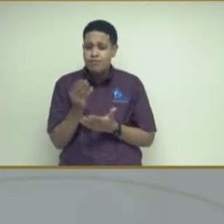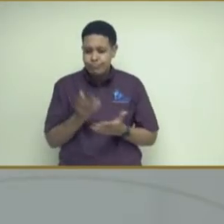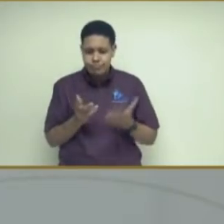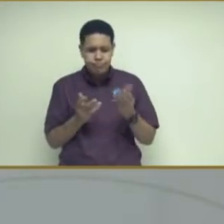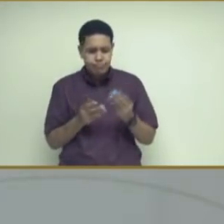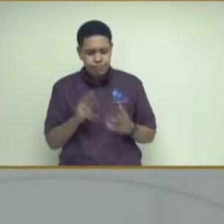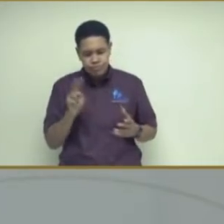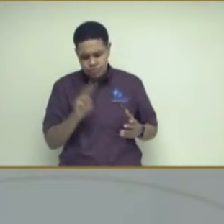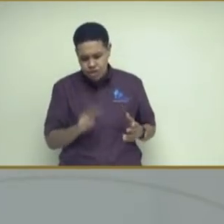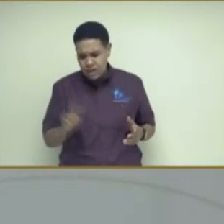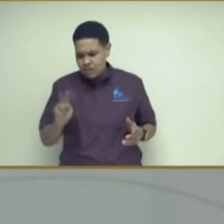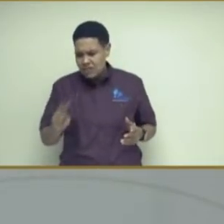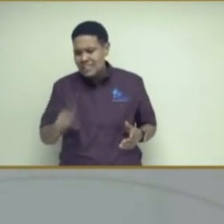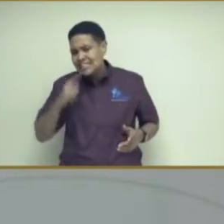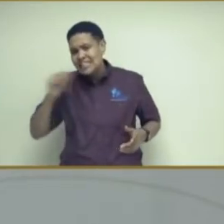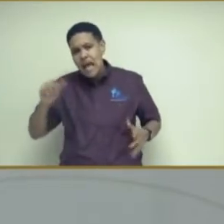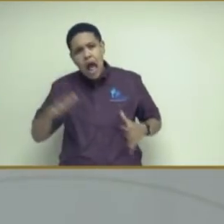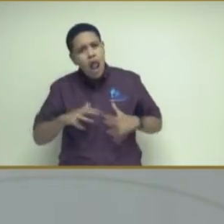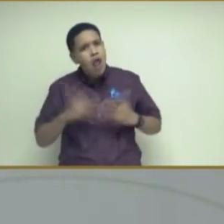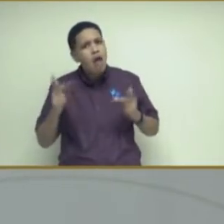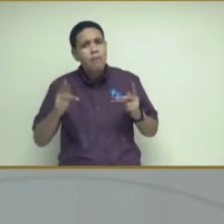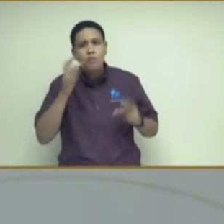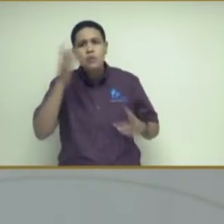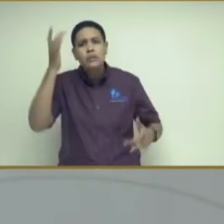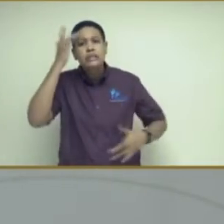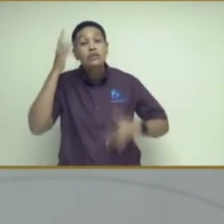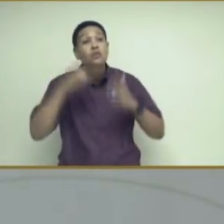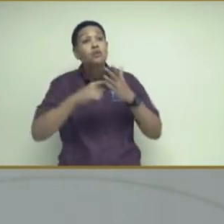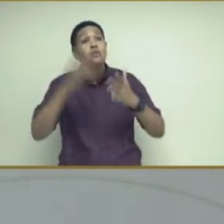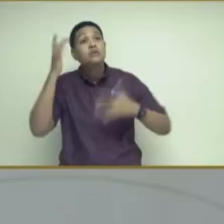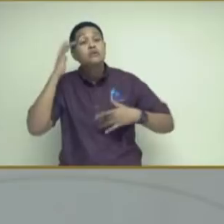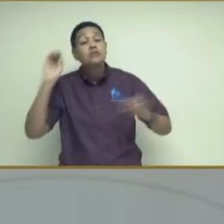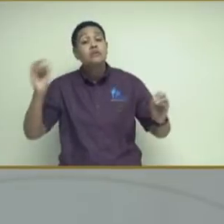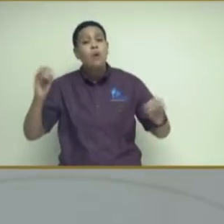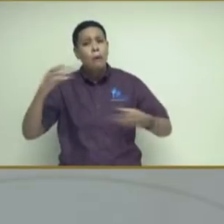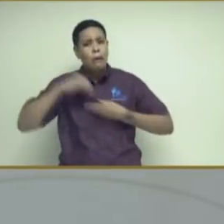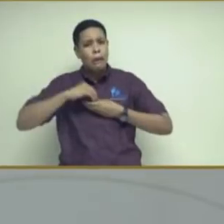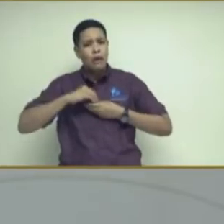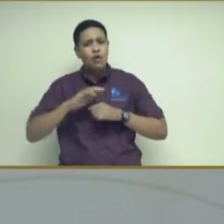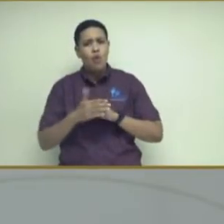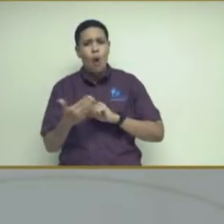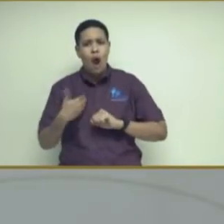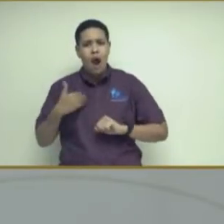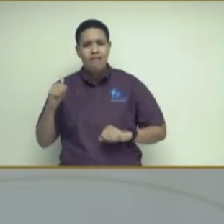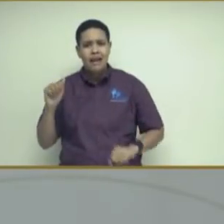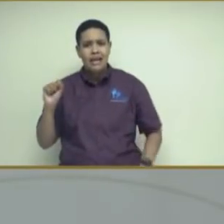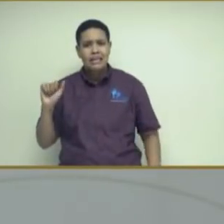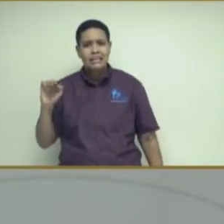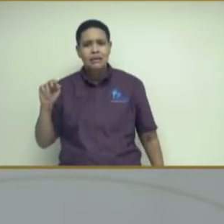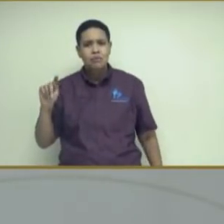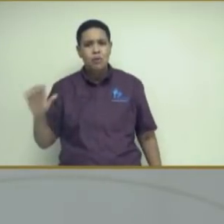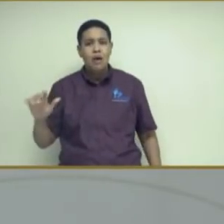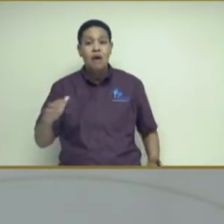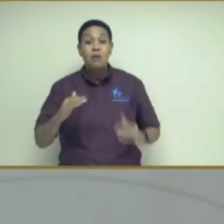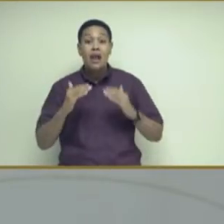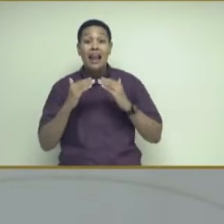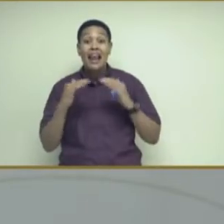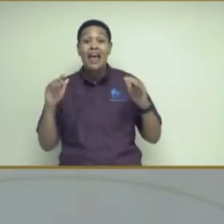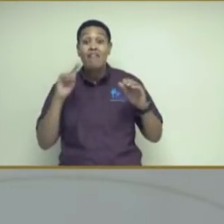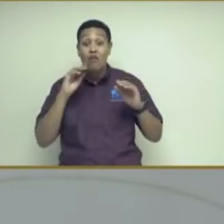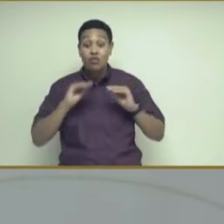out that are showing that yes, there are a lot of asymptomatic cases, but the level of spread from asymptomatic cases are